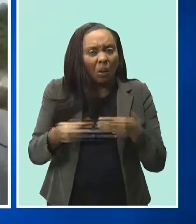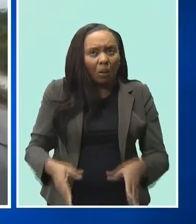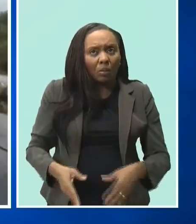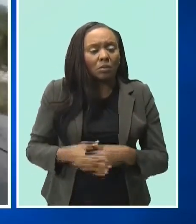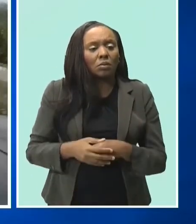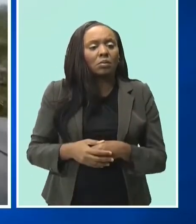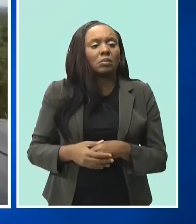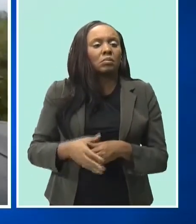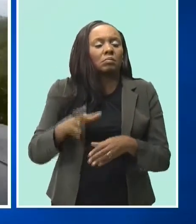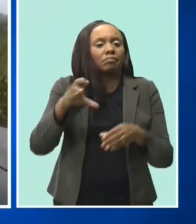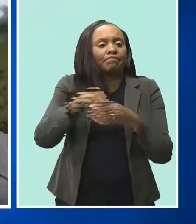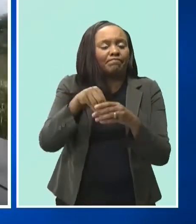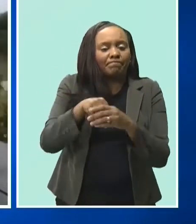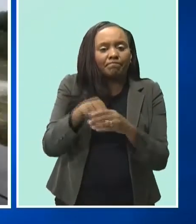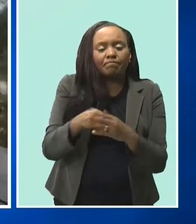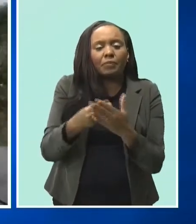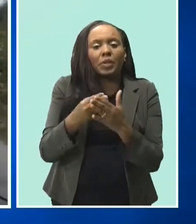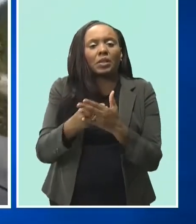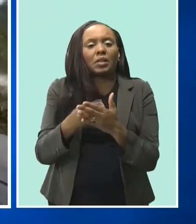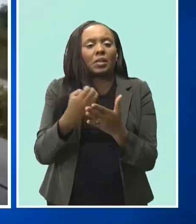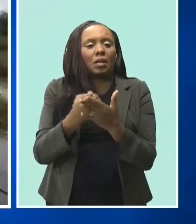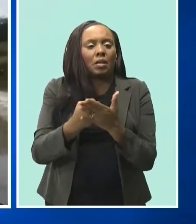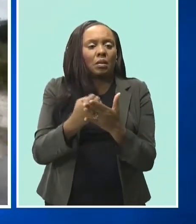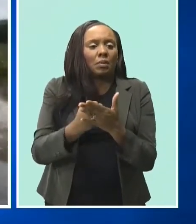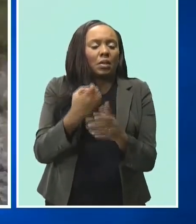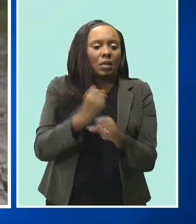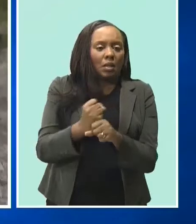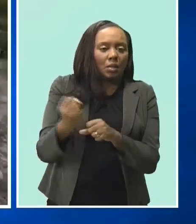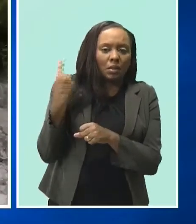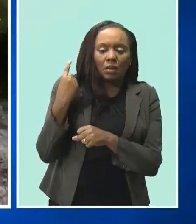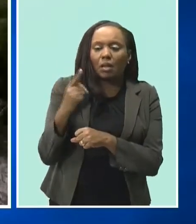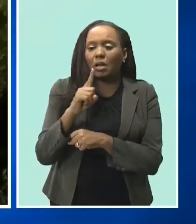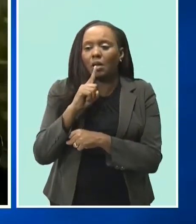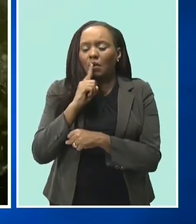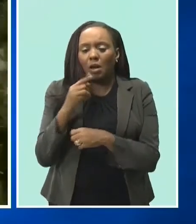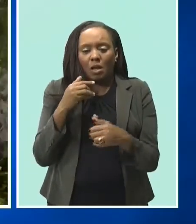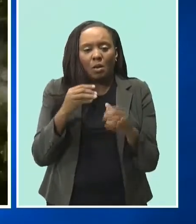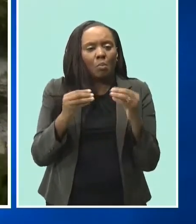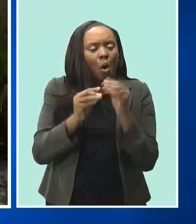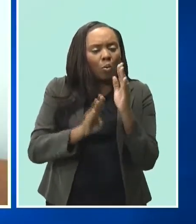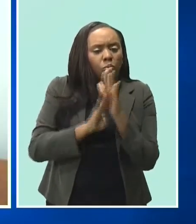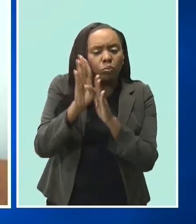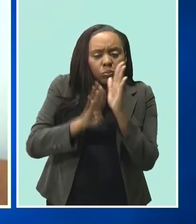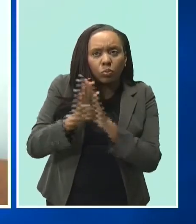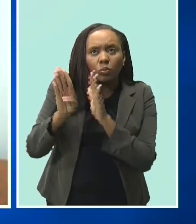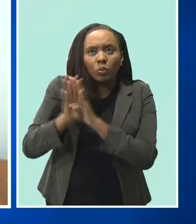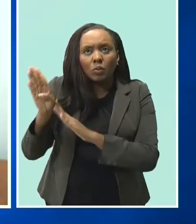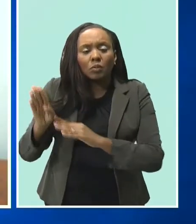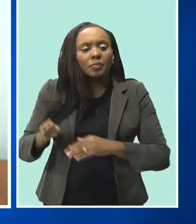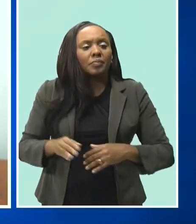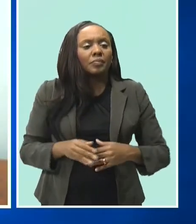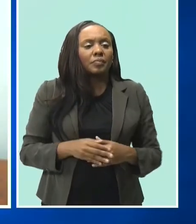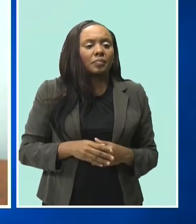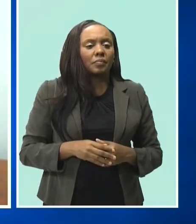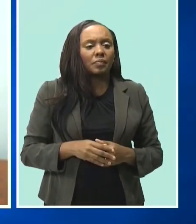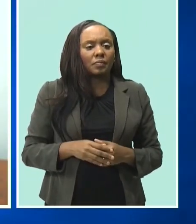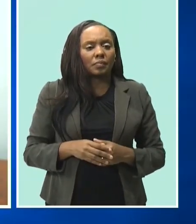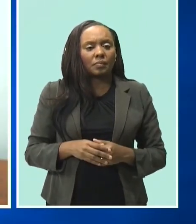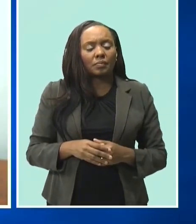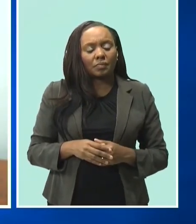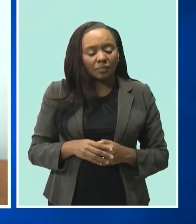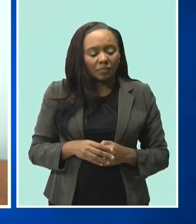are lost, you know. This register gives us a chance, take in oral history, gives us a chance to look at places and